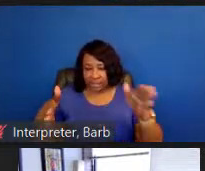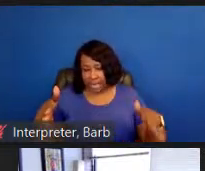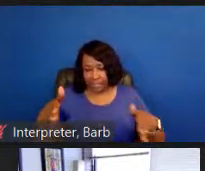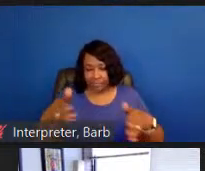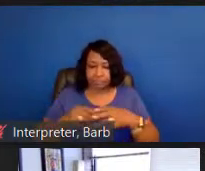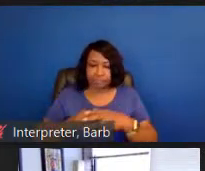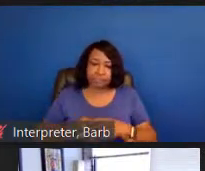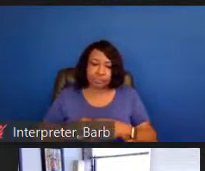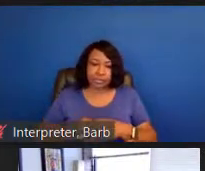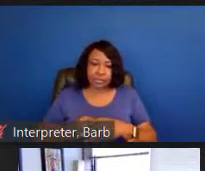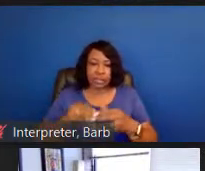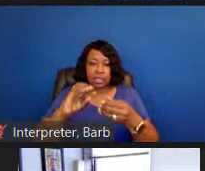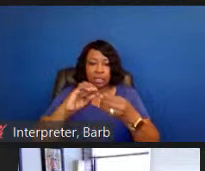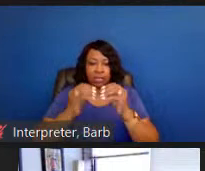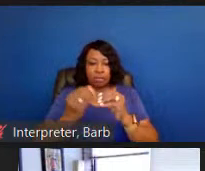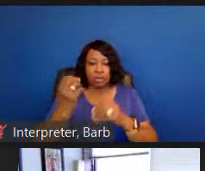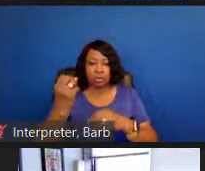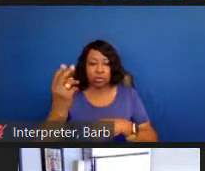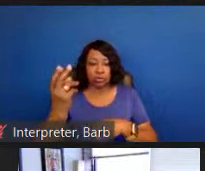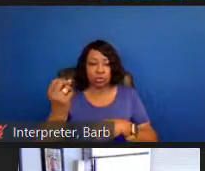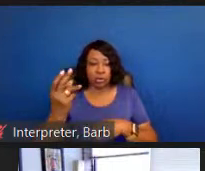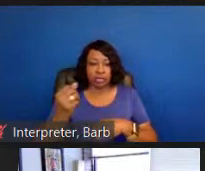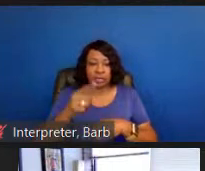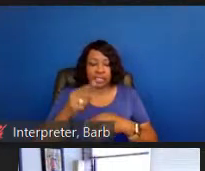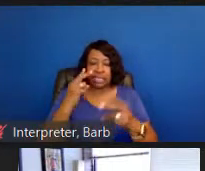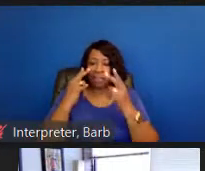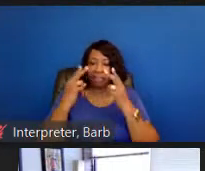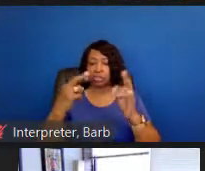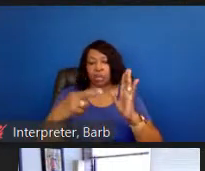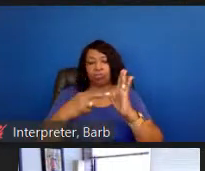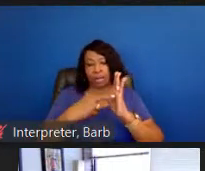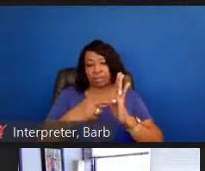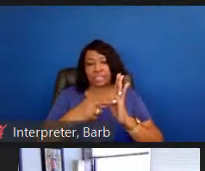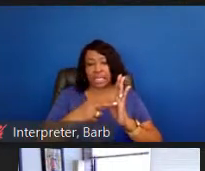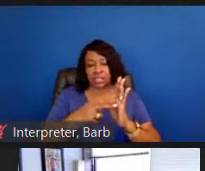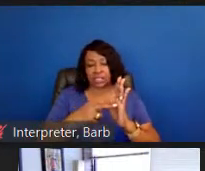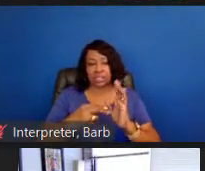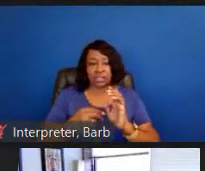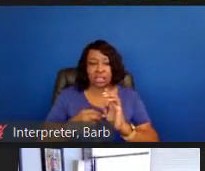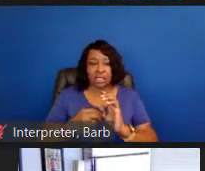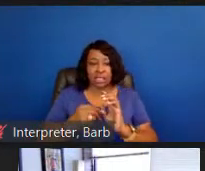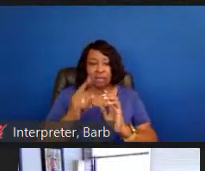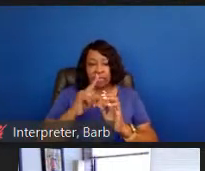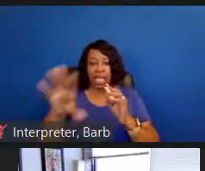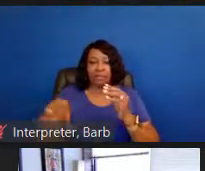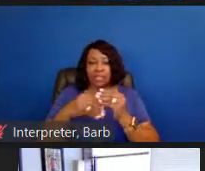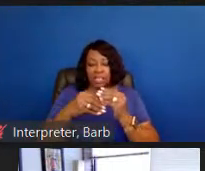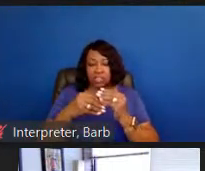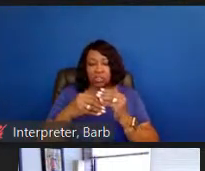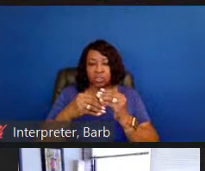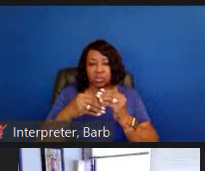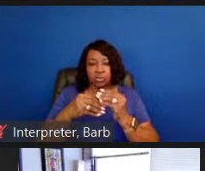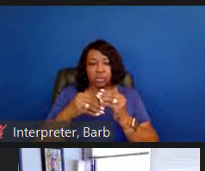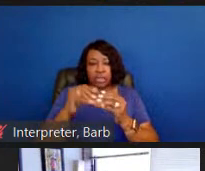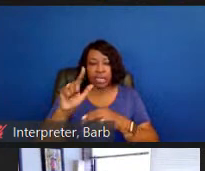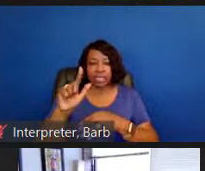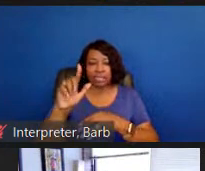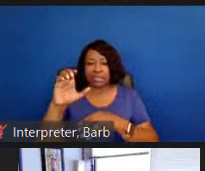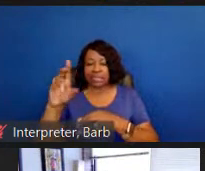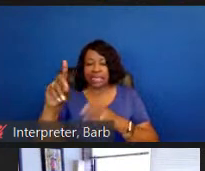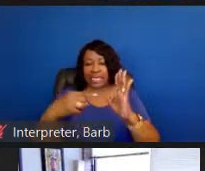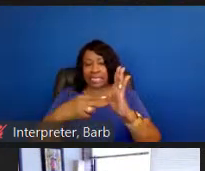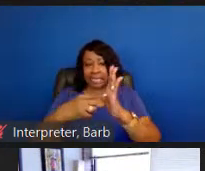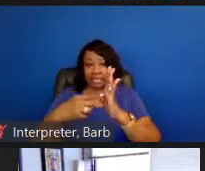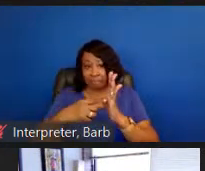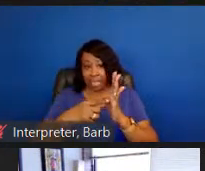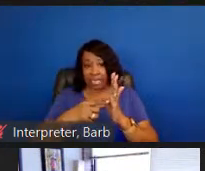So slide 12. It's a visual representation of the additional LCD displays, which are at